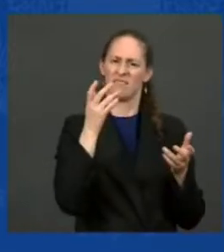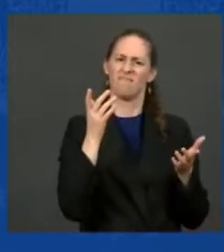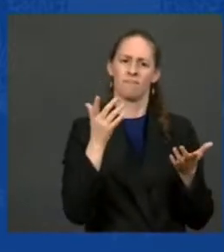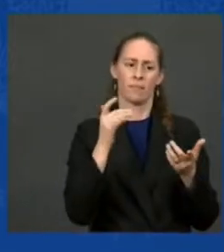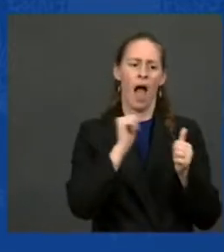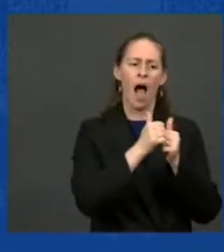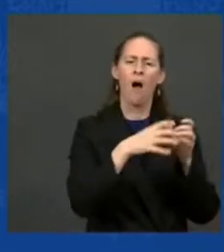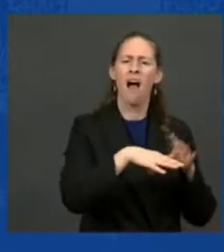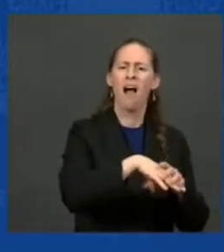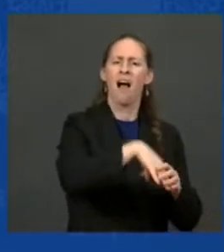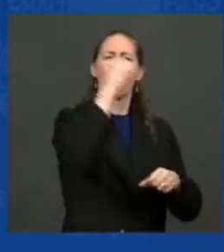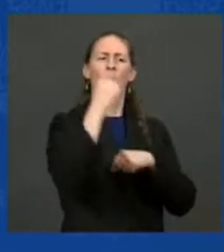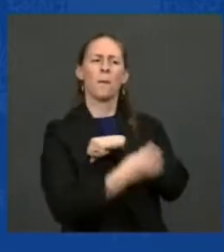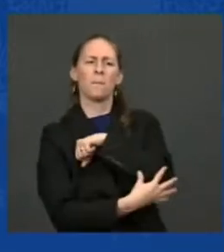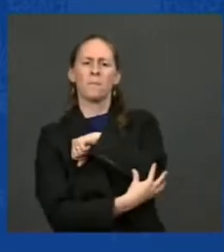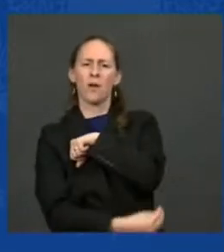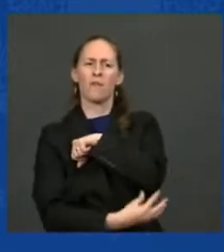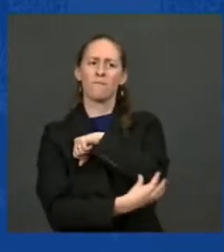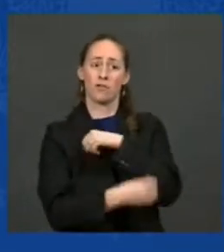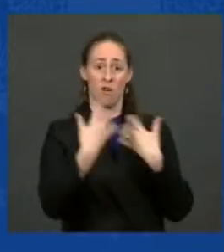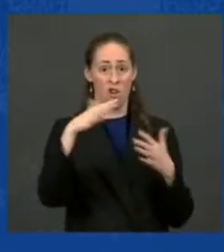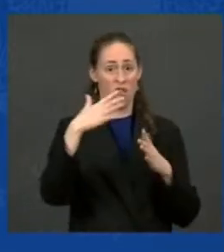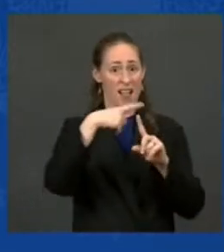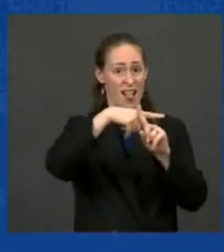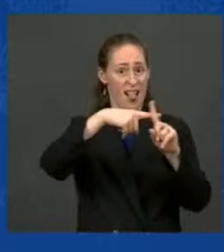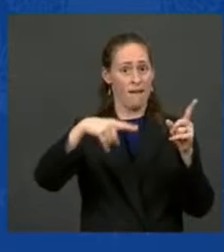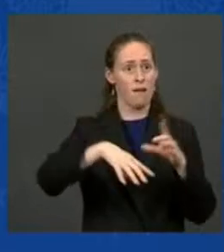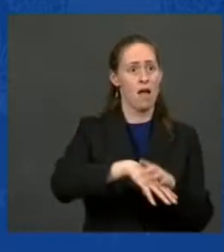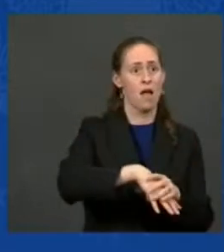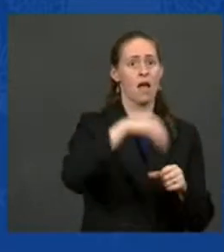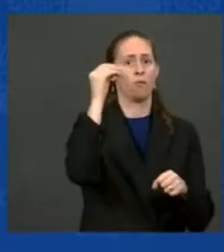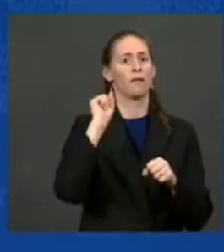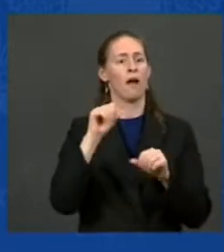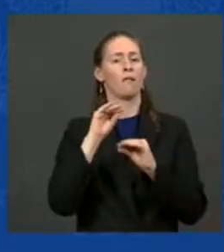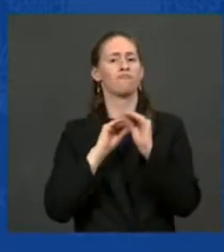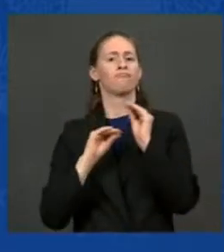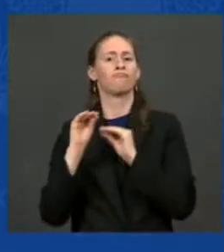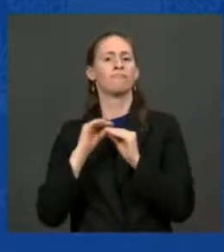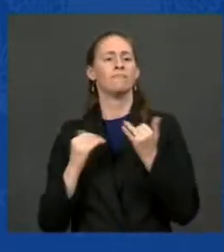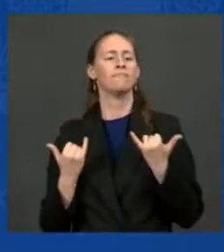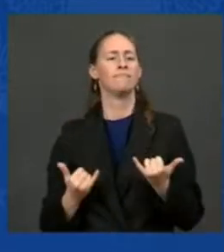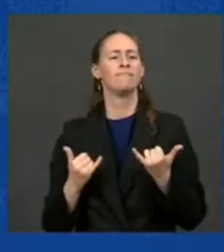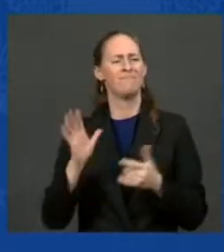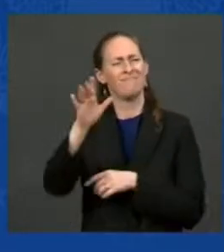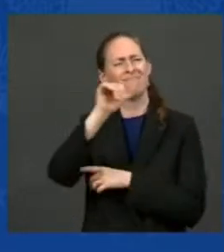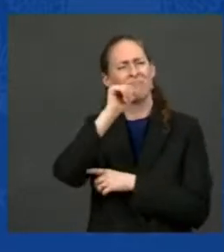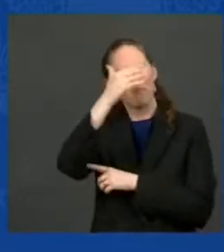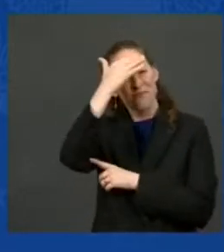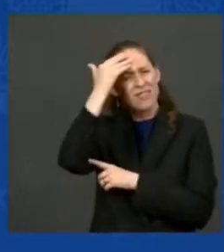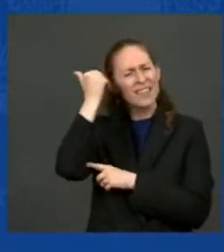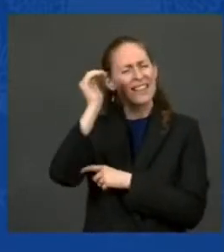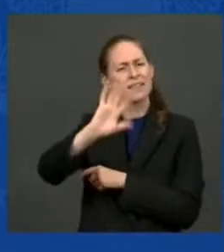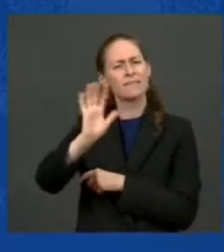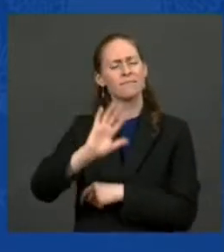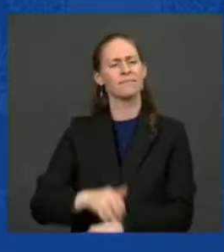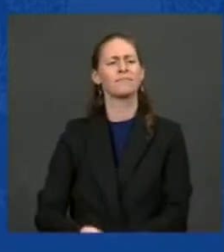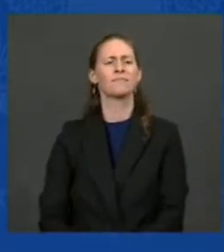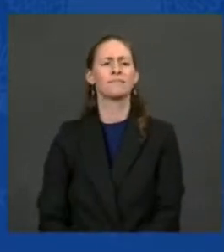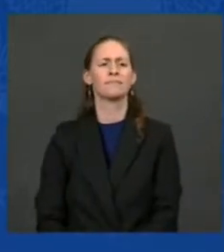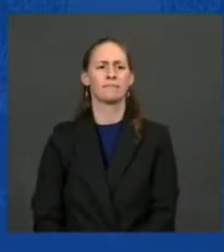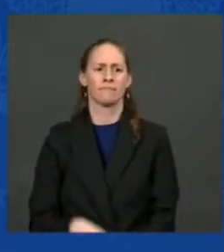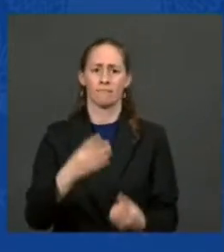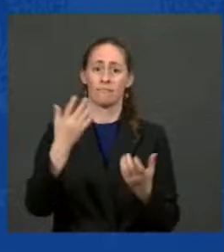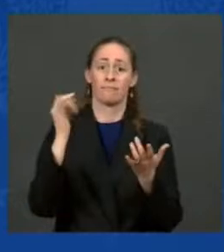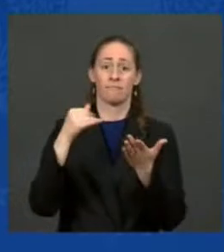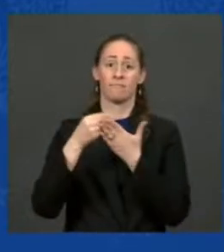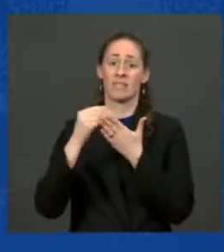in half. And none of us should lose sight of what it meant to American families when we think about our mission to defend